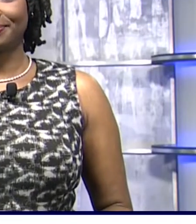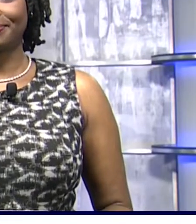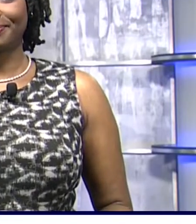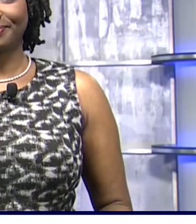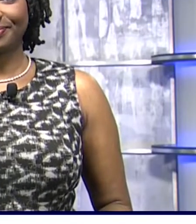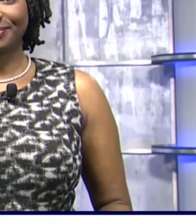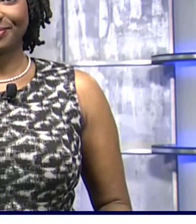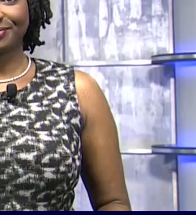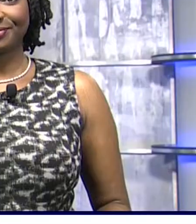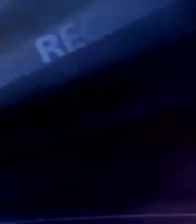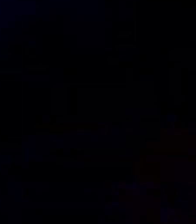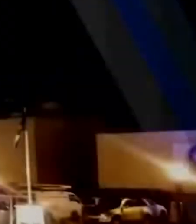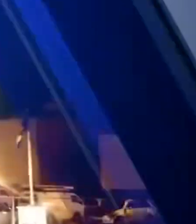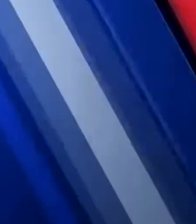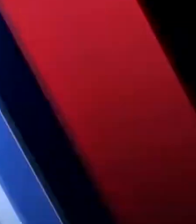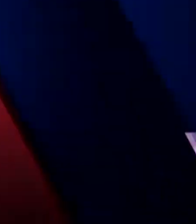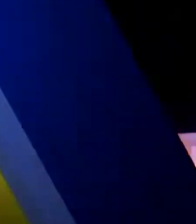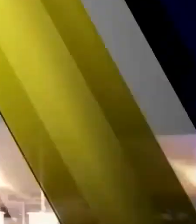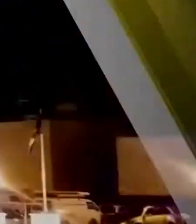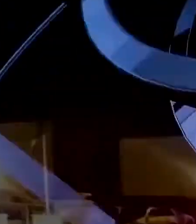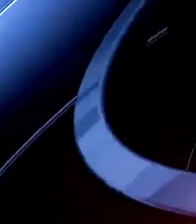COVID-19.